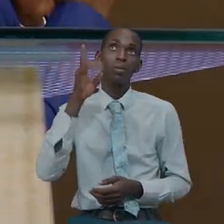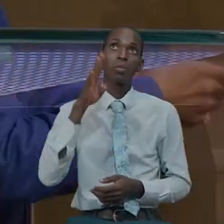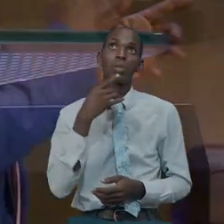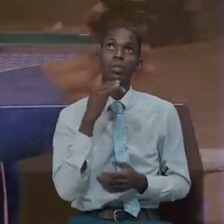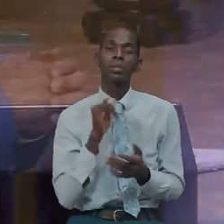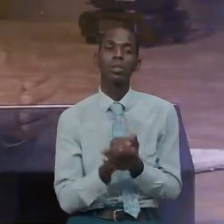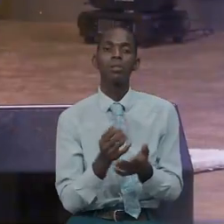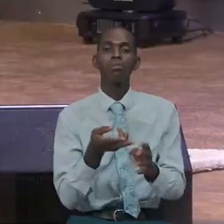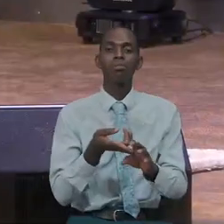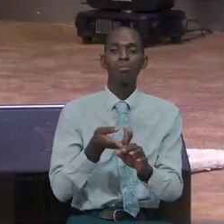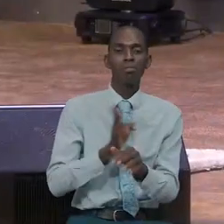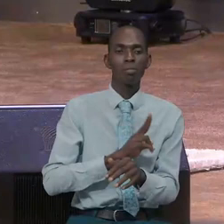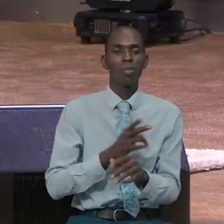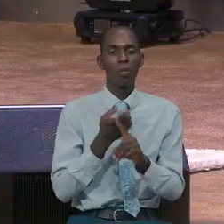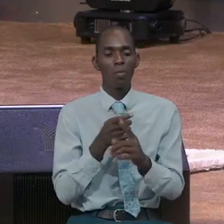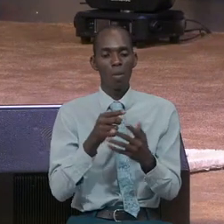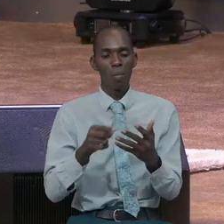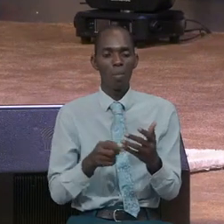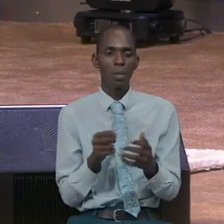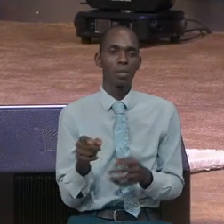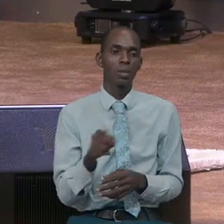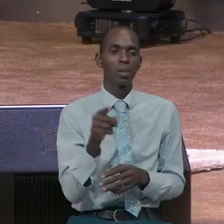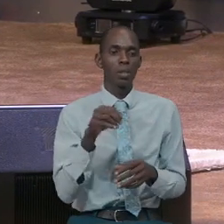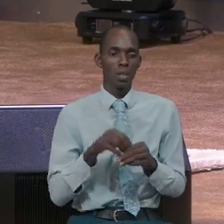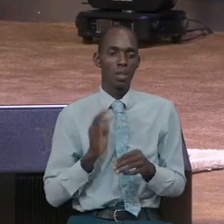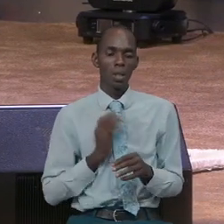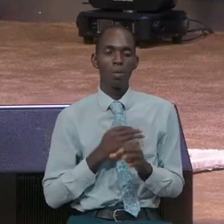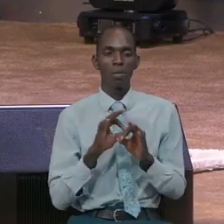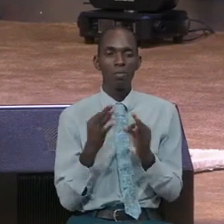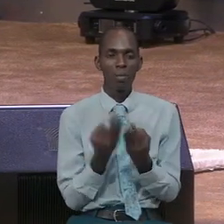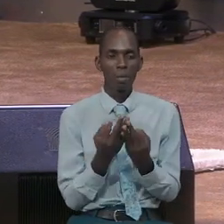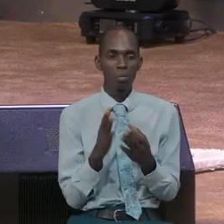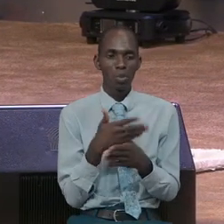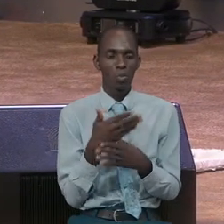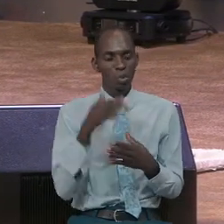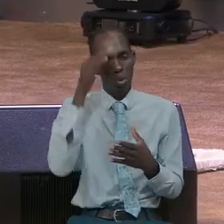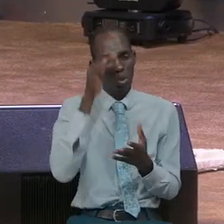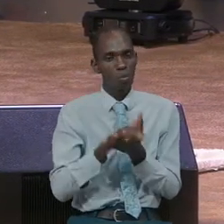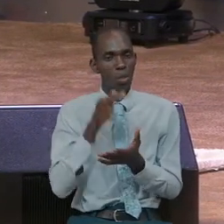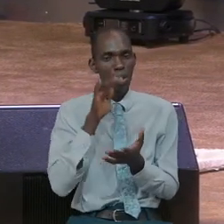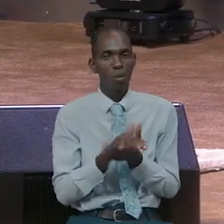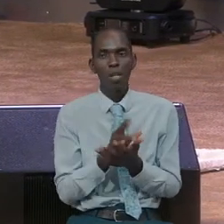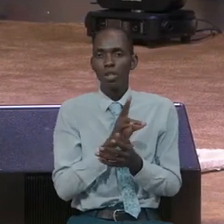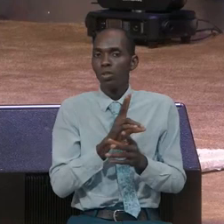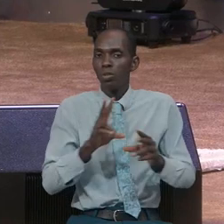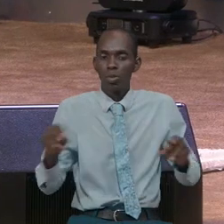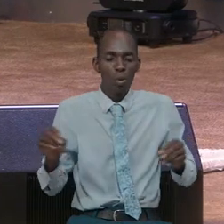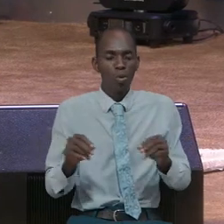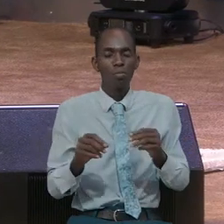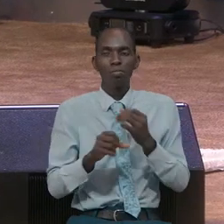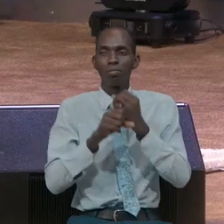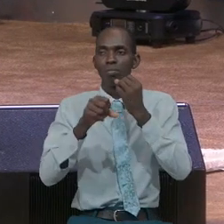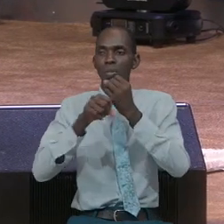out from among them. In our families, between husband and wife, no protest,